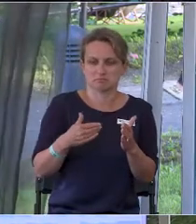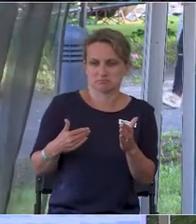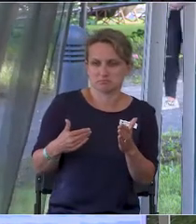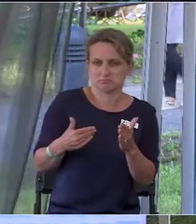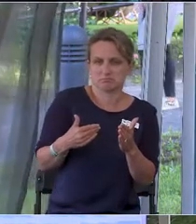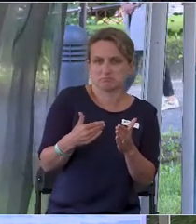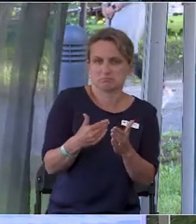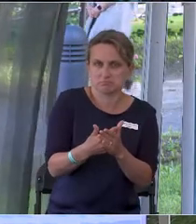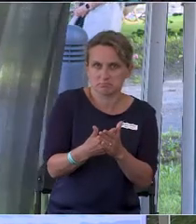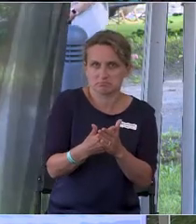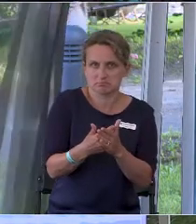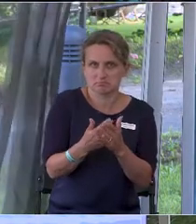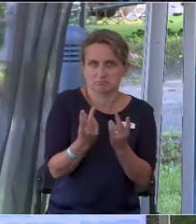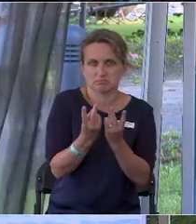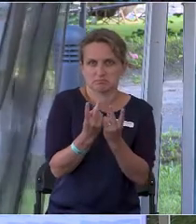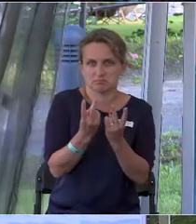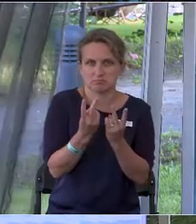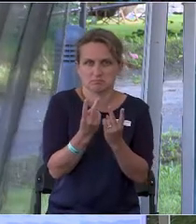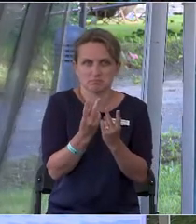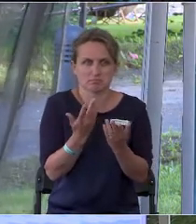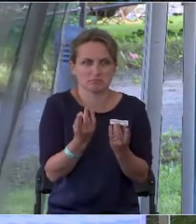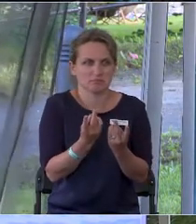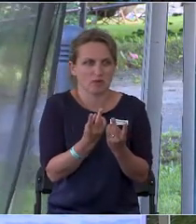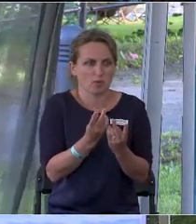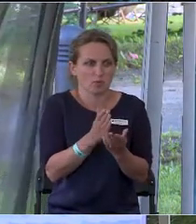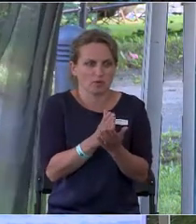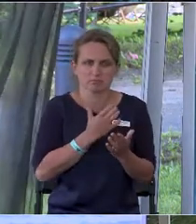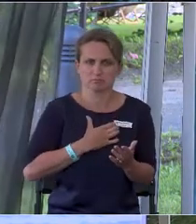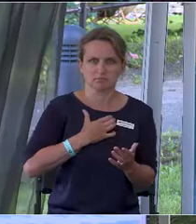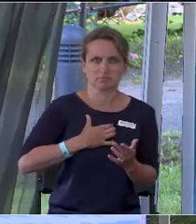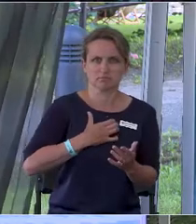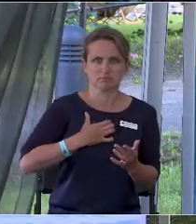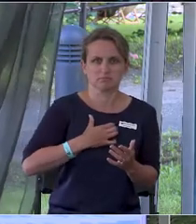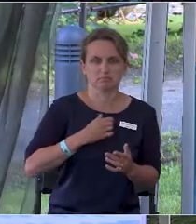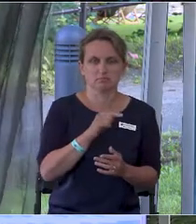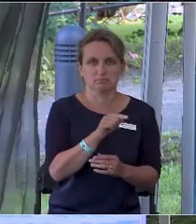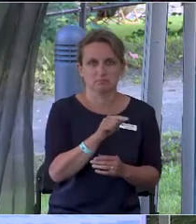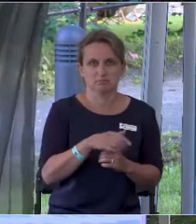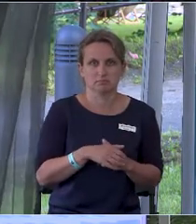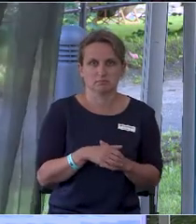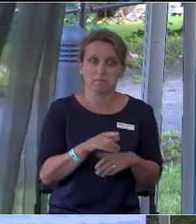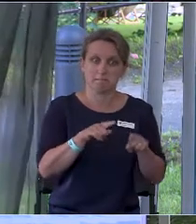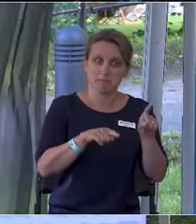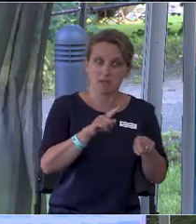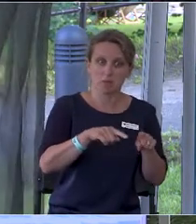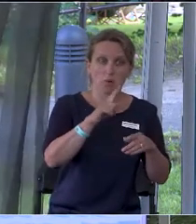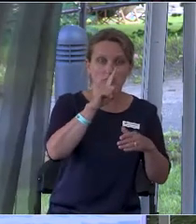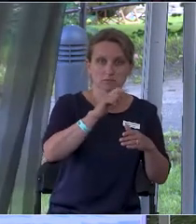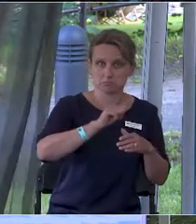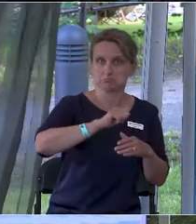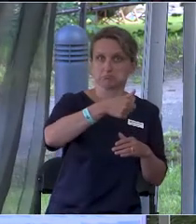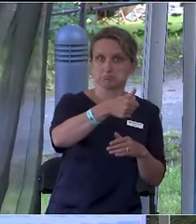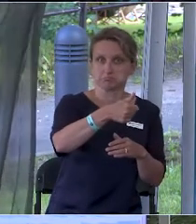a watchdog for the politicians. And sometimes they are so successful that they